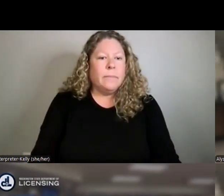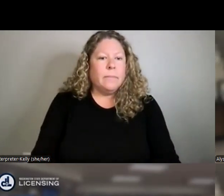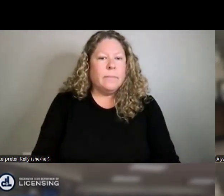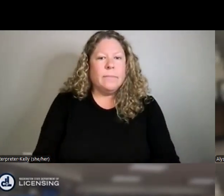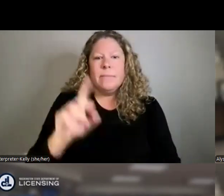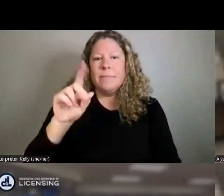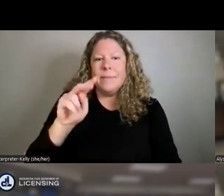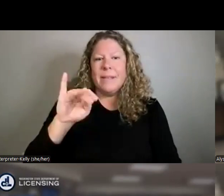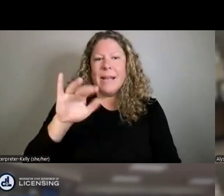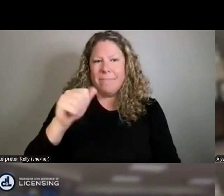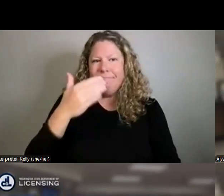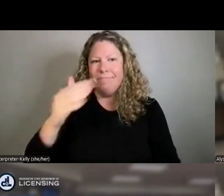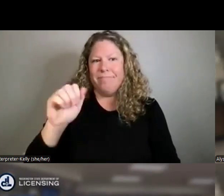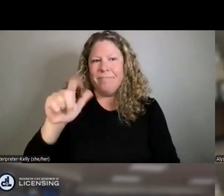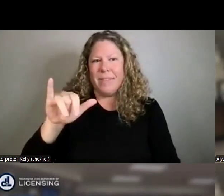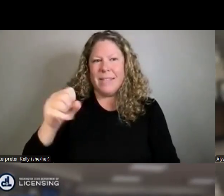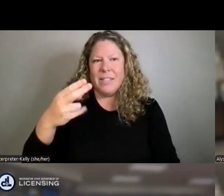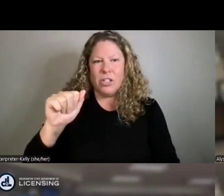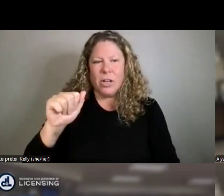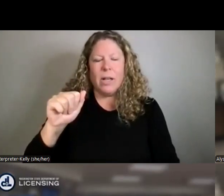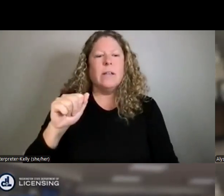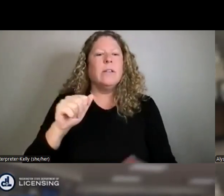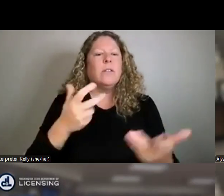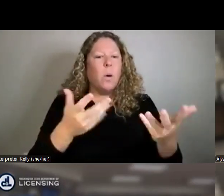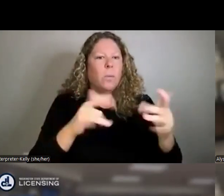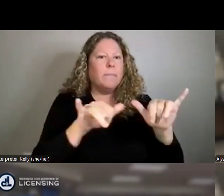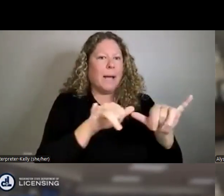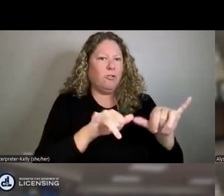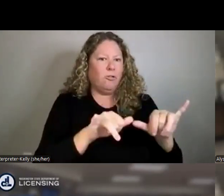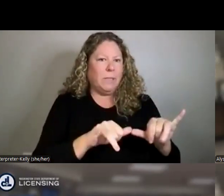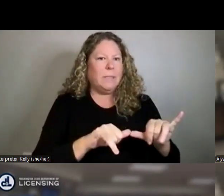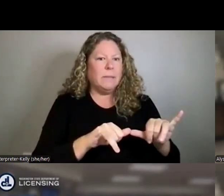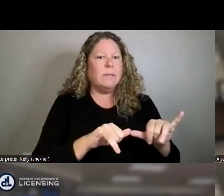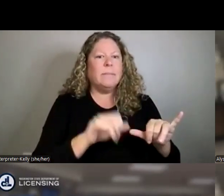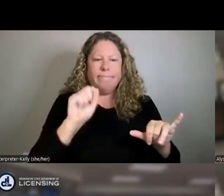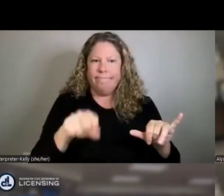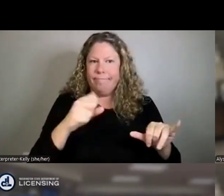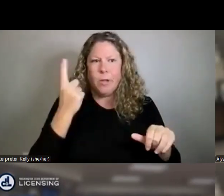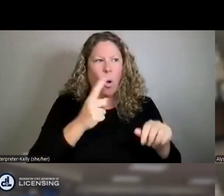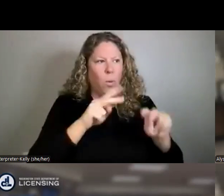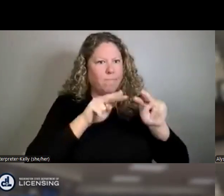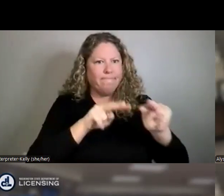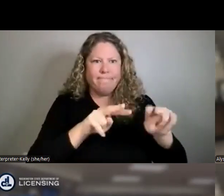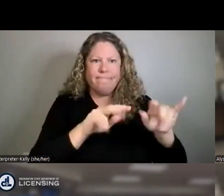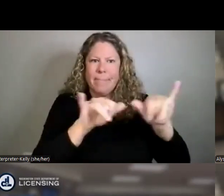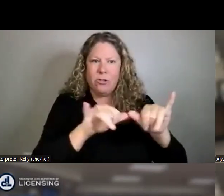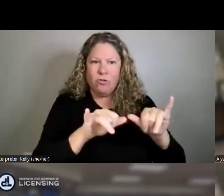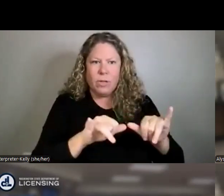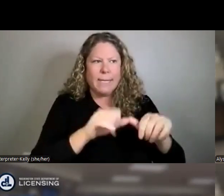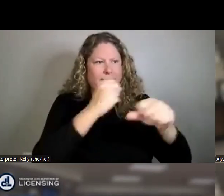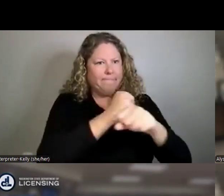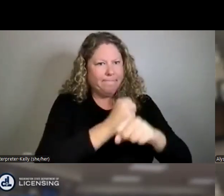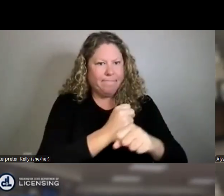Thanks, Alicia. So metrics are something that we are constantly tracking. We have been since